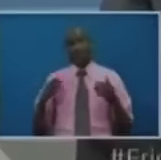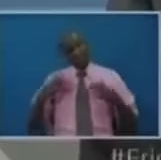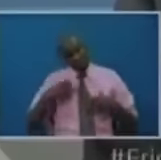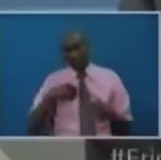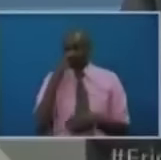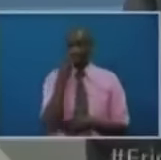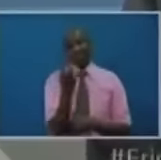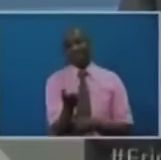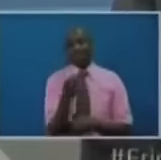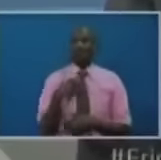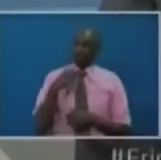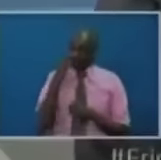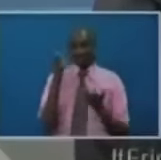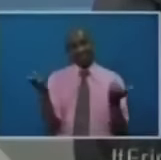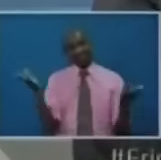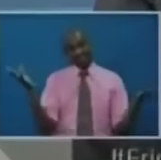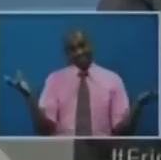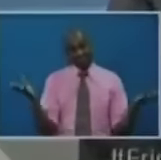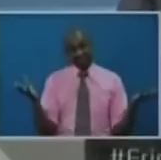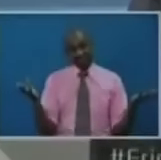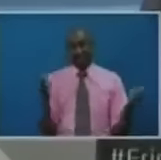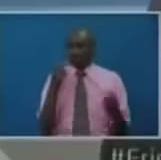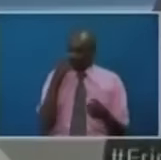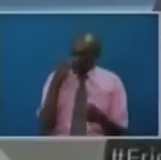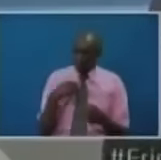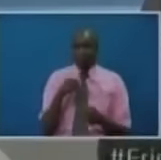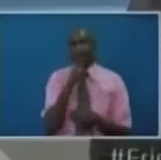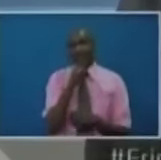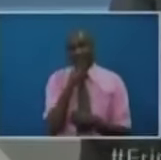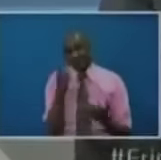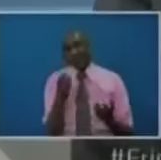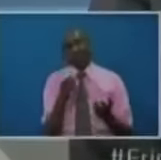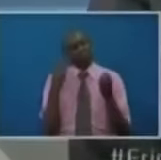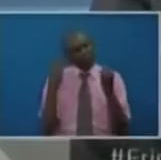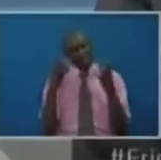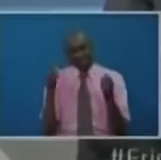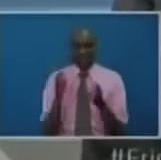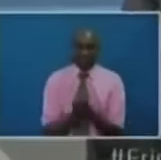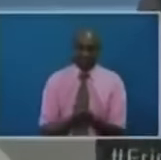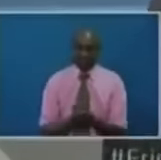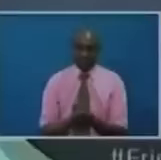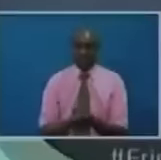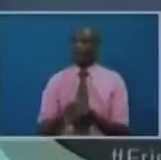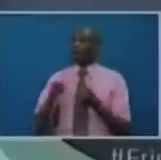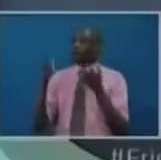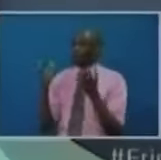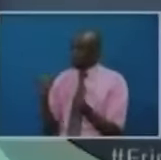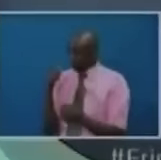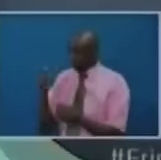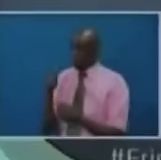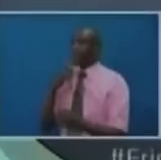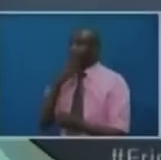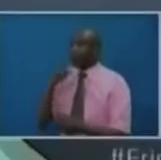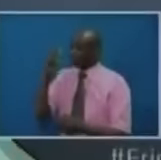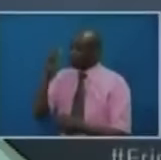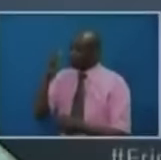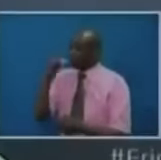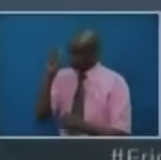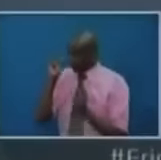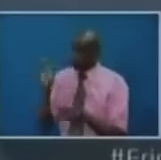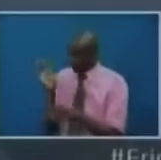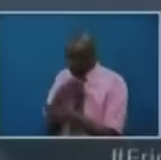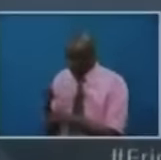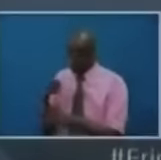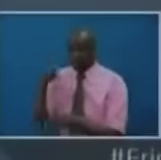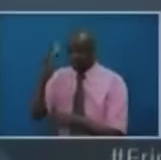funny. I make fun of everyone. I've made fun of everyone as far as I can remember. All right. Yeah. So let's come to you, Mankush. You said you could sing. Yeah. I mean, we